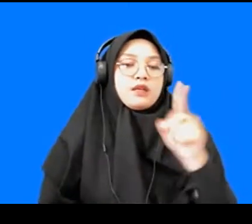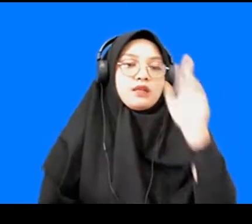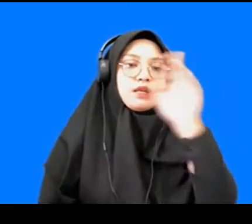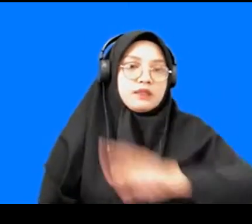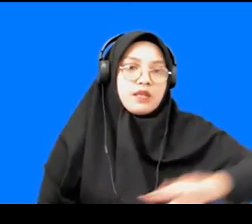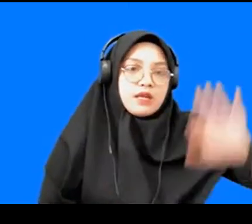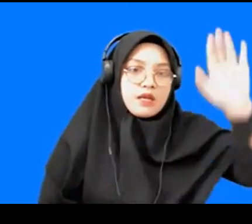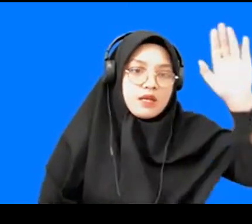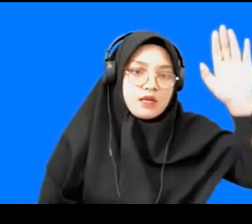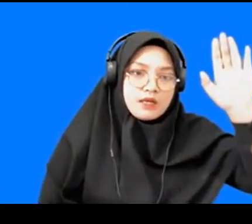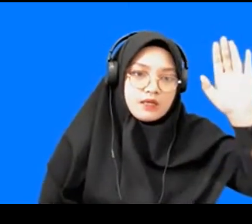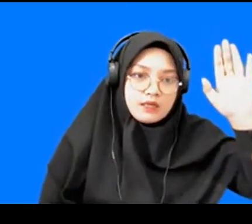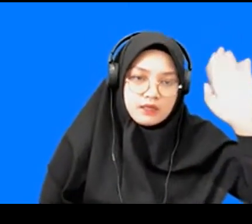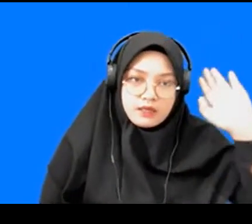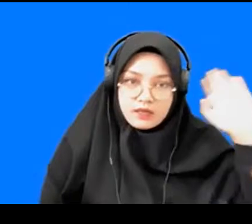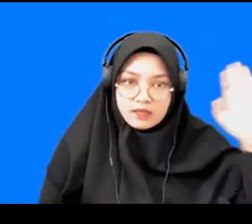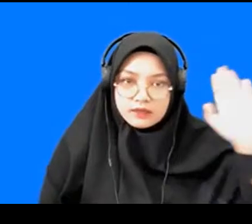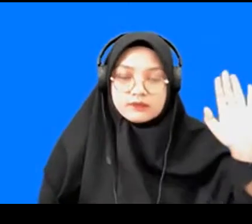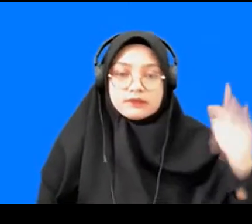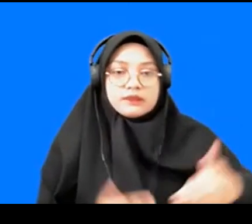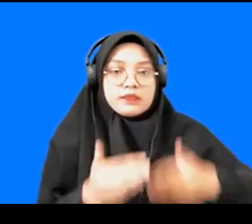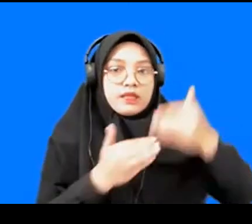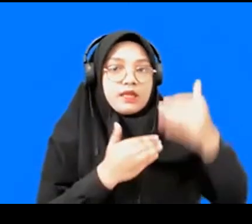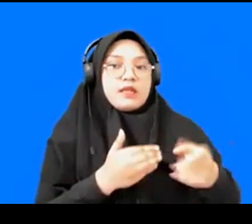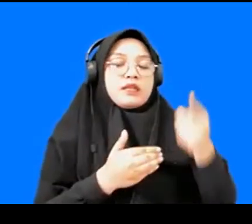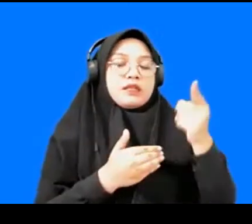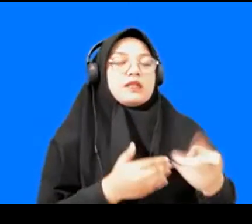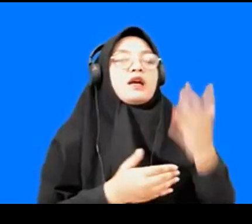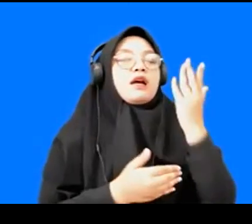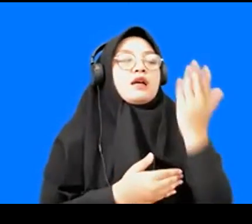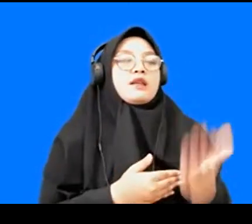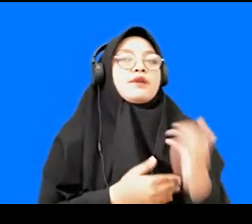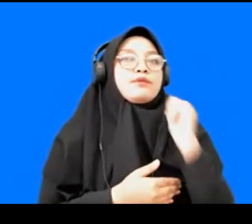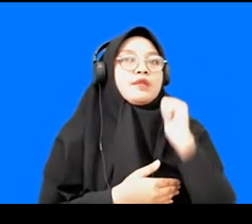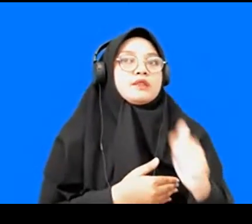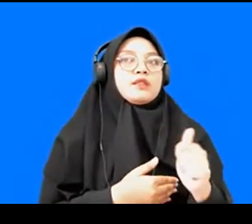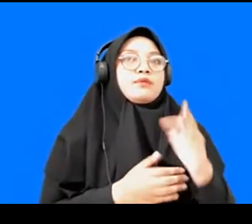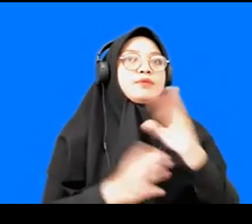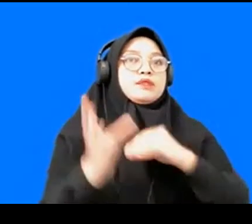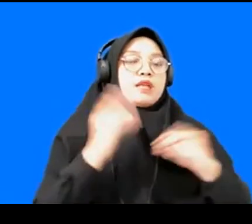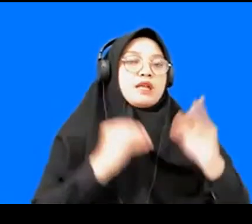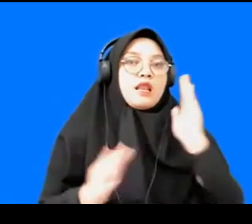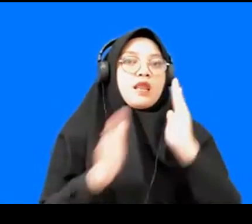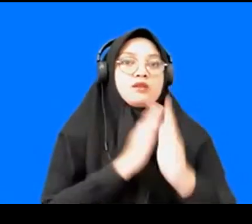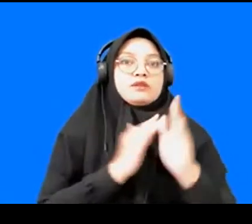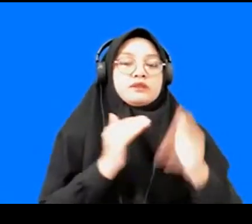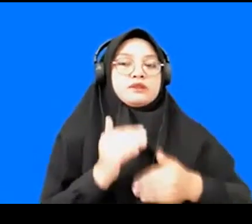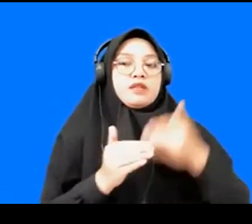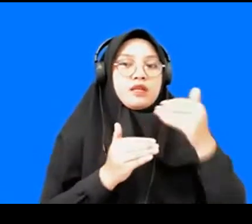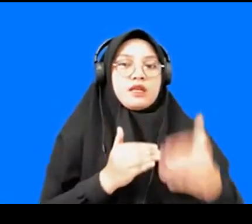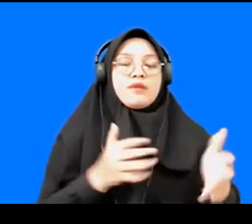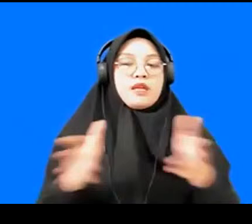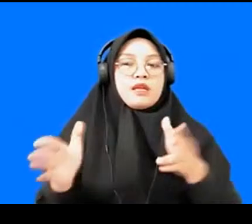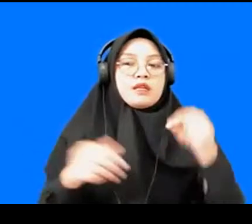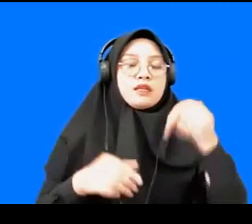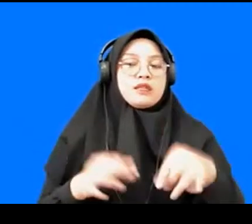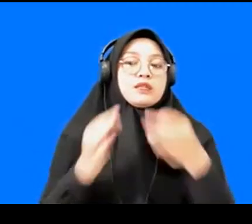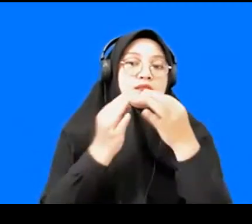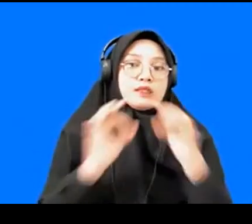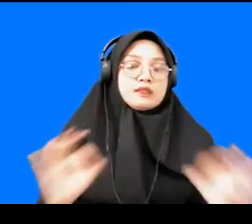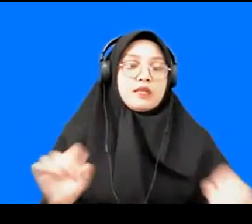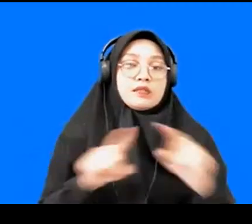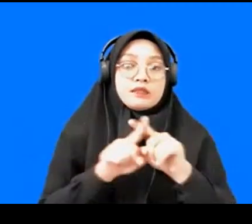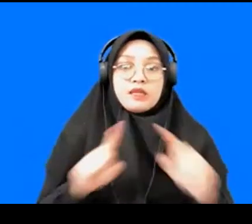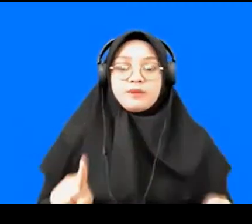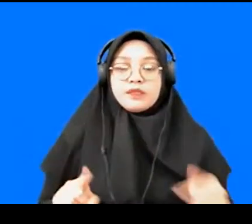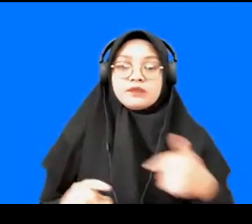and talk directly to the speakers, you know, after the session. But I would open the opportunity for one